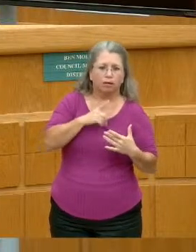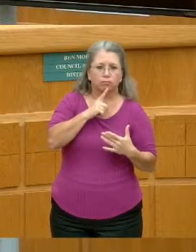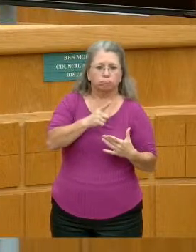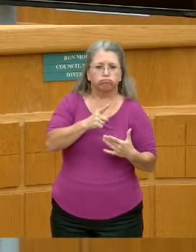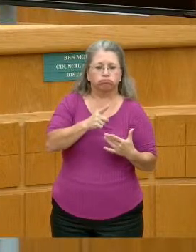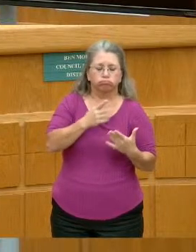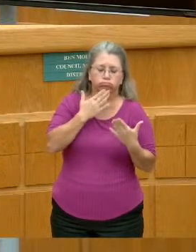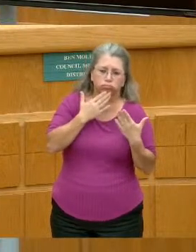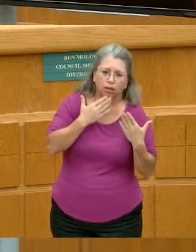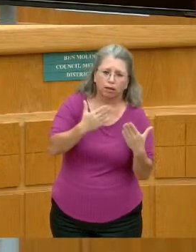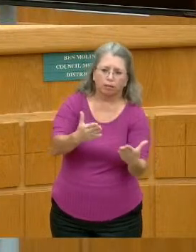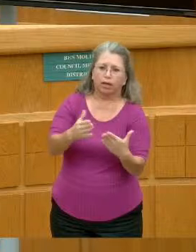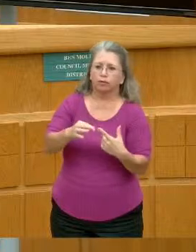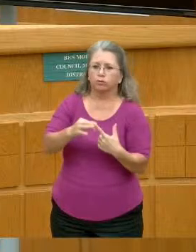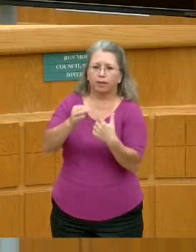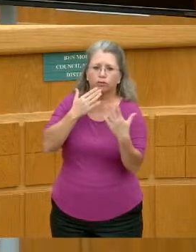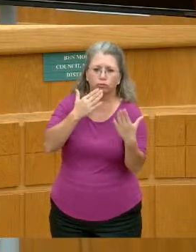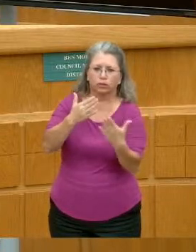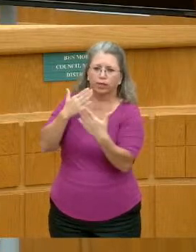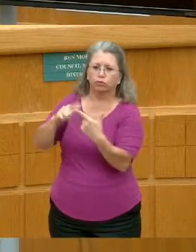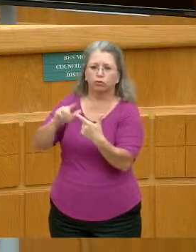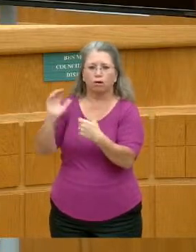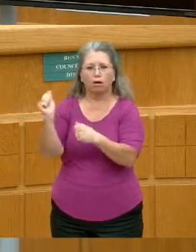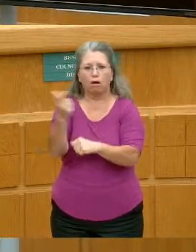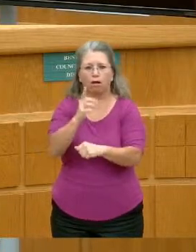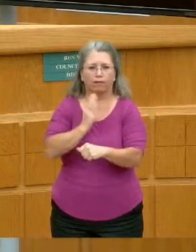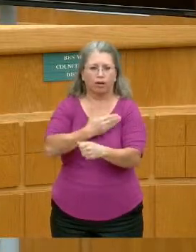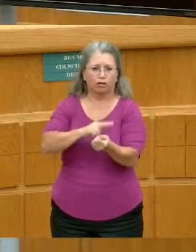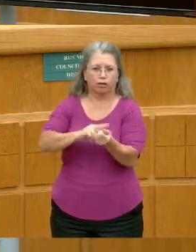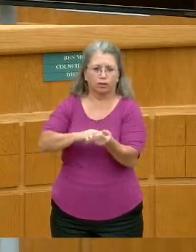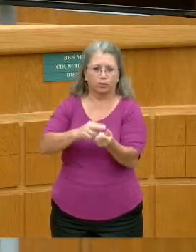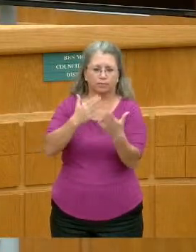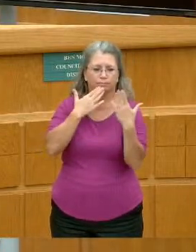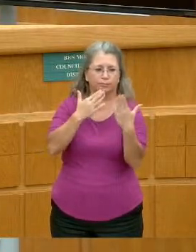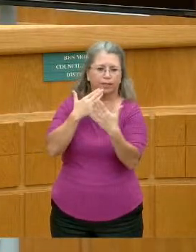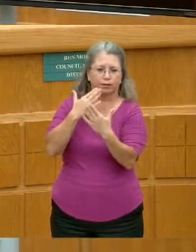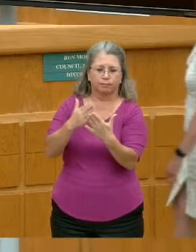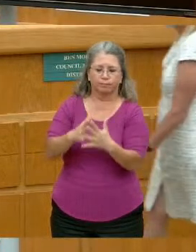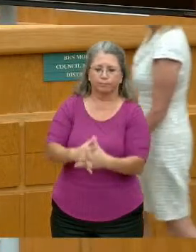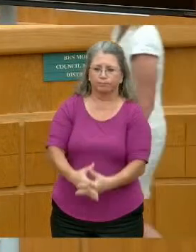thank you to all of our nurses. Thank you.